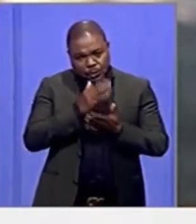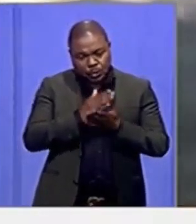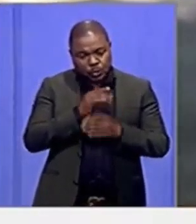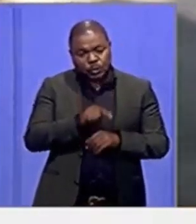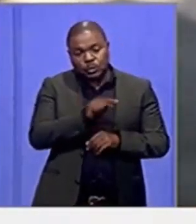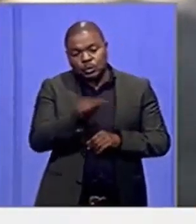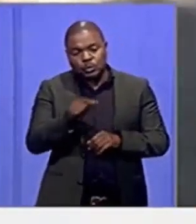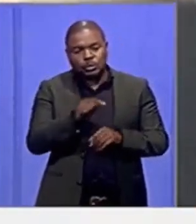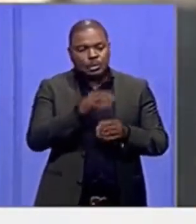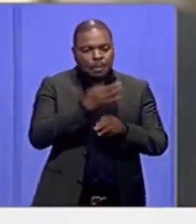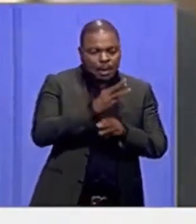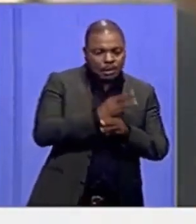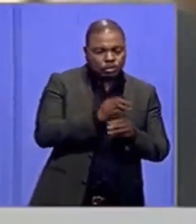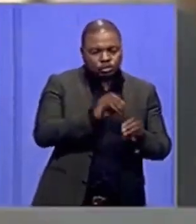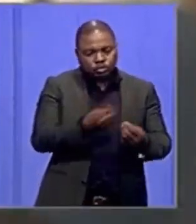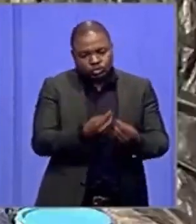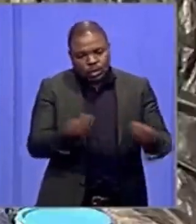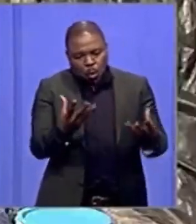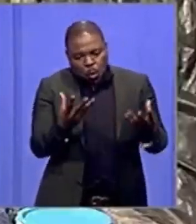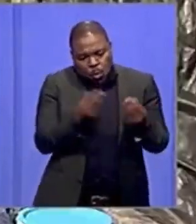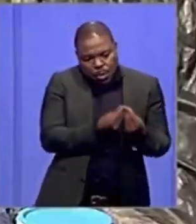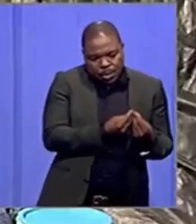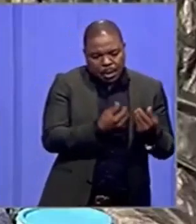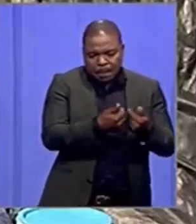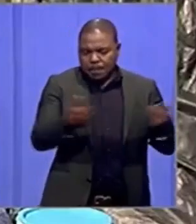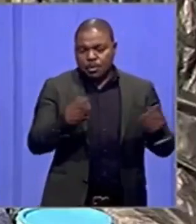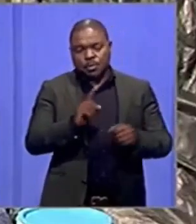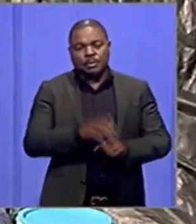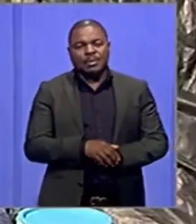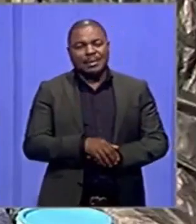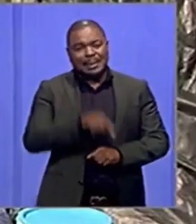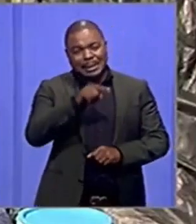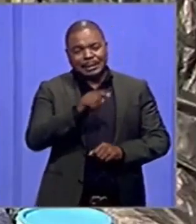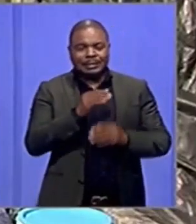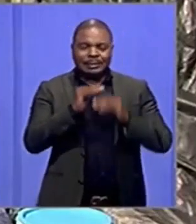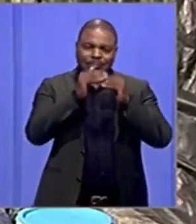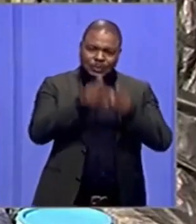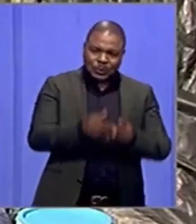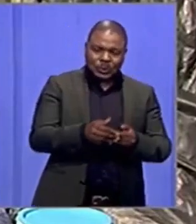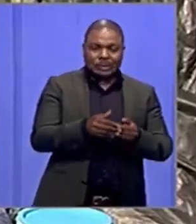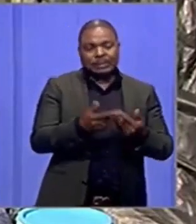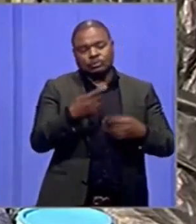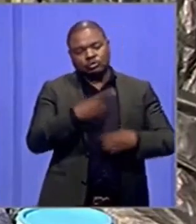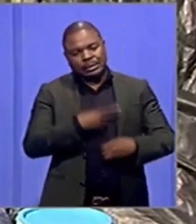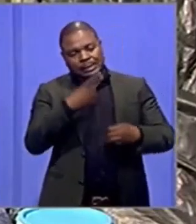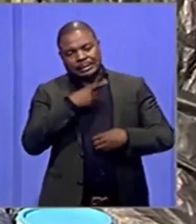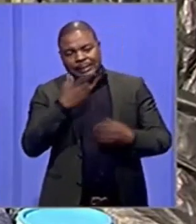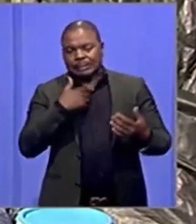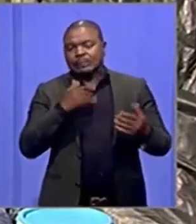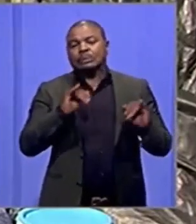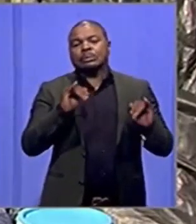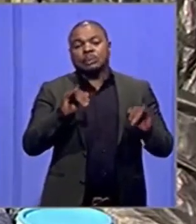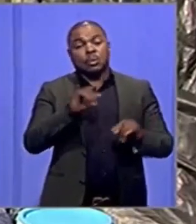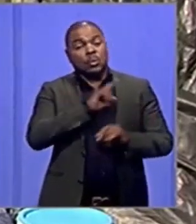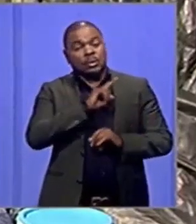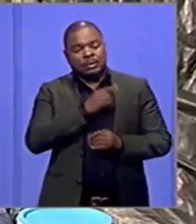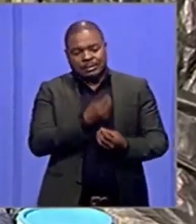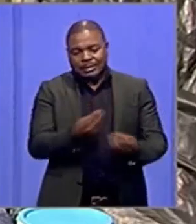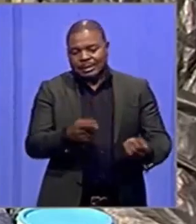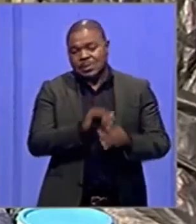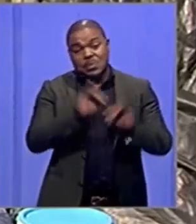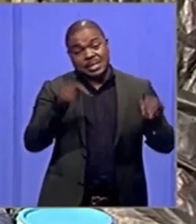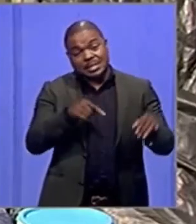and children together. Jaaka ba tseatsega tshireletso ya bone le seriti di tsweletse go nna le matshosetsi segolo bogolo bokamoso jwa